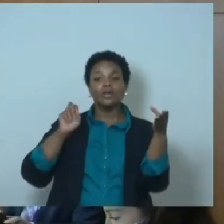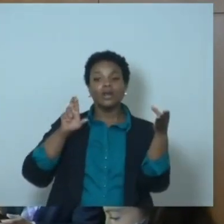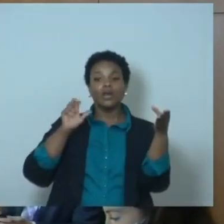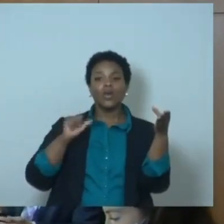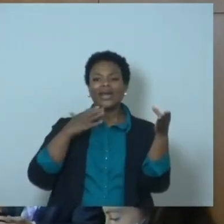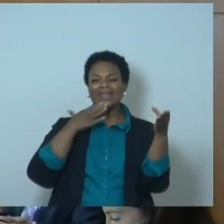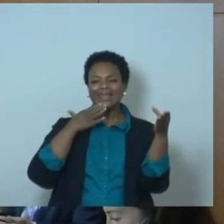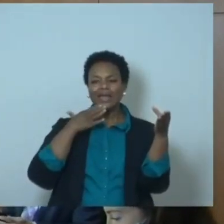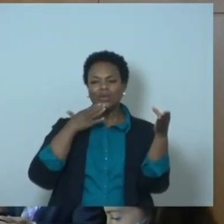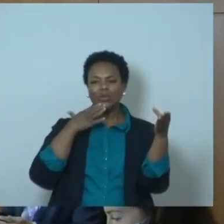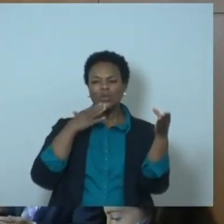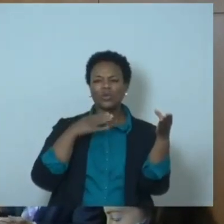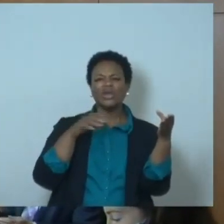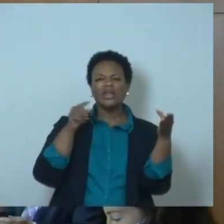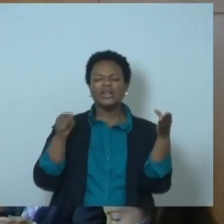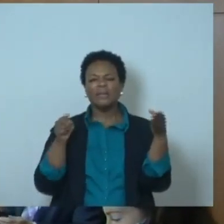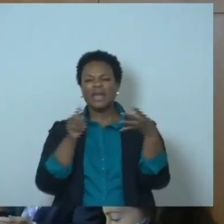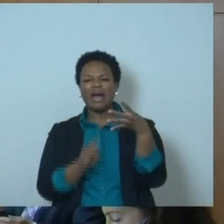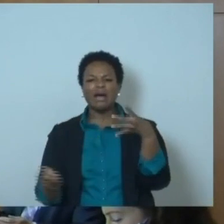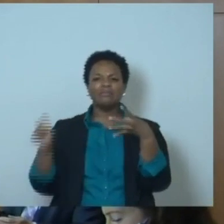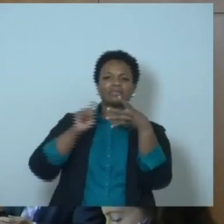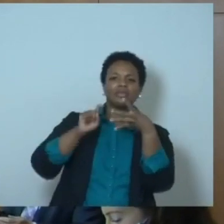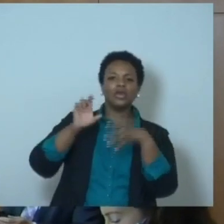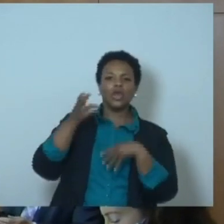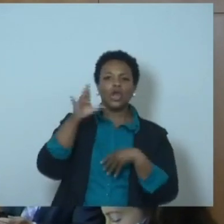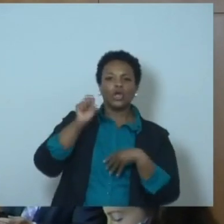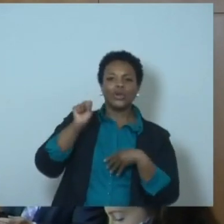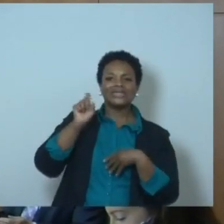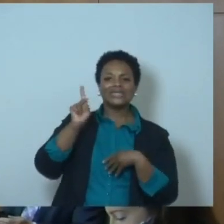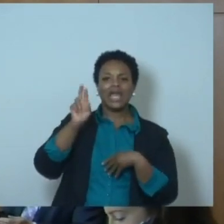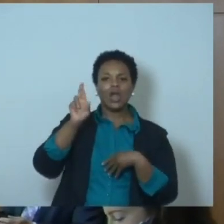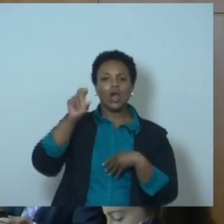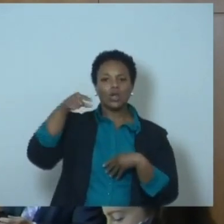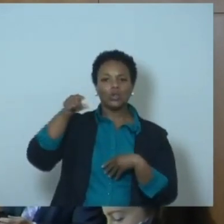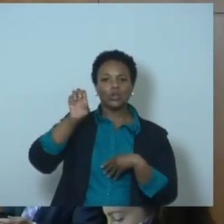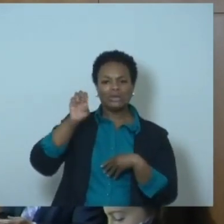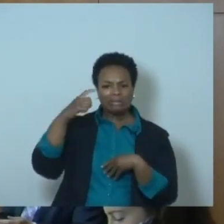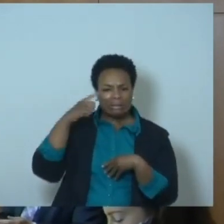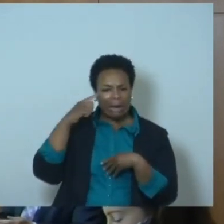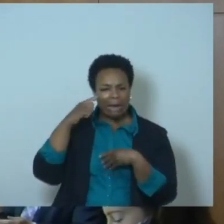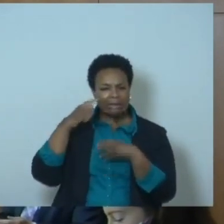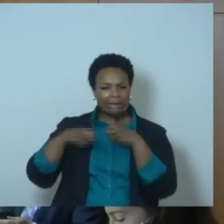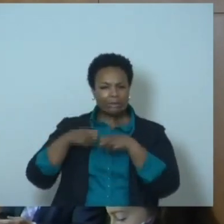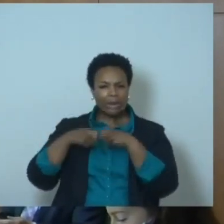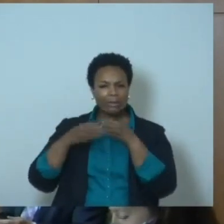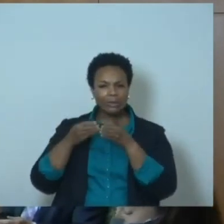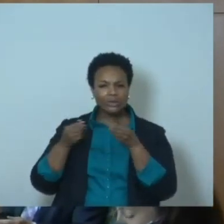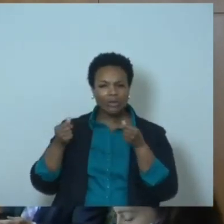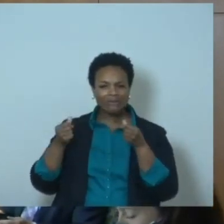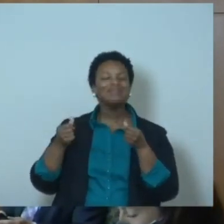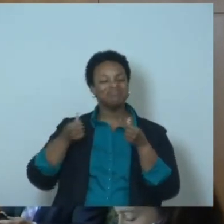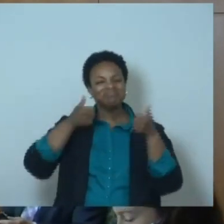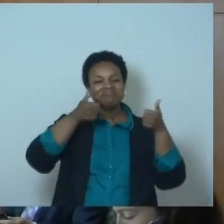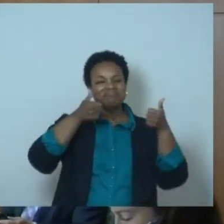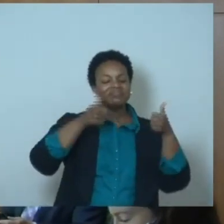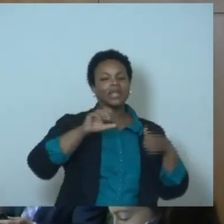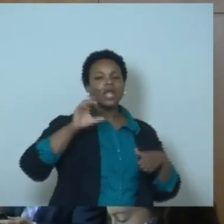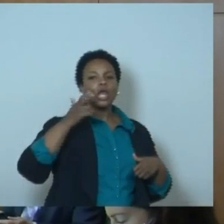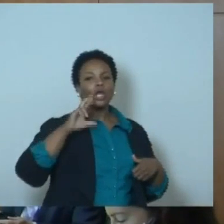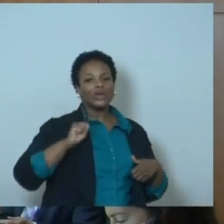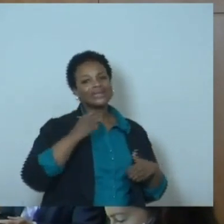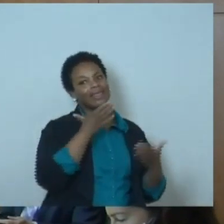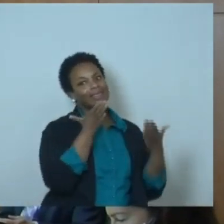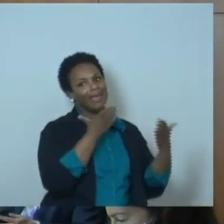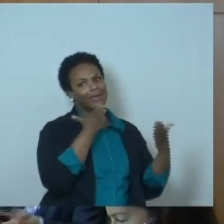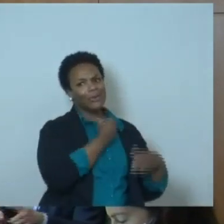with KRQE. I think we fixed our issue. Chris, you're unmuted. Go ahead and ask your question. Cool, thank you. I'm sorry about the earlier